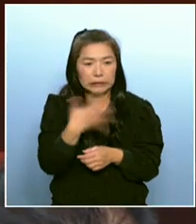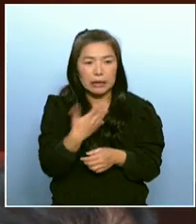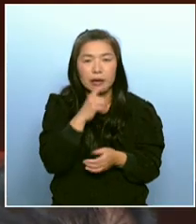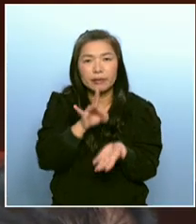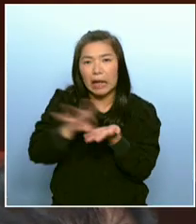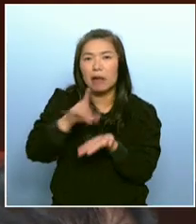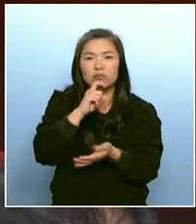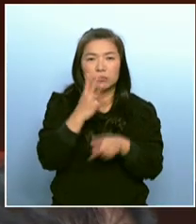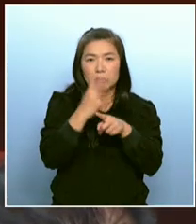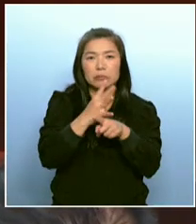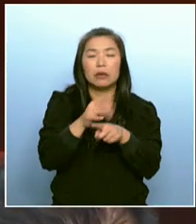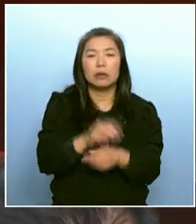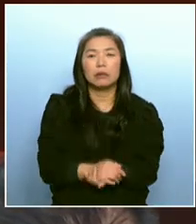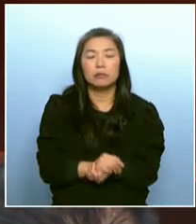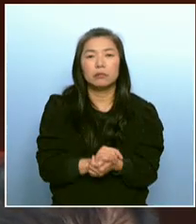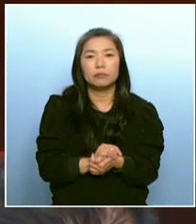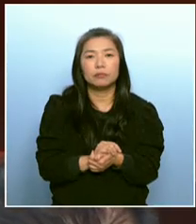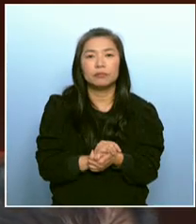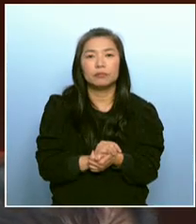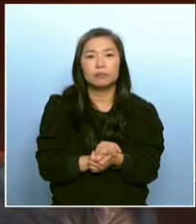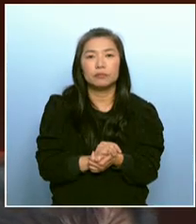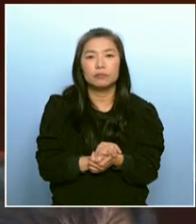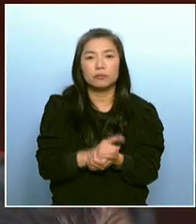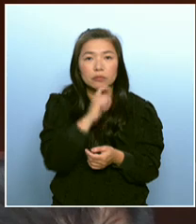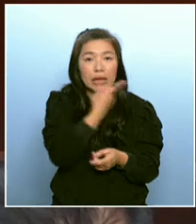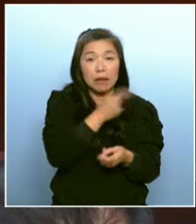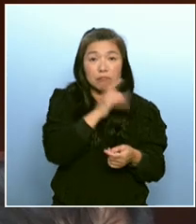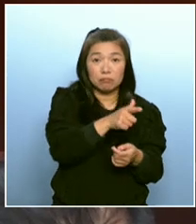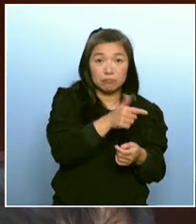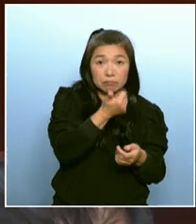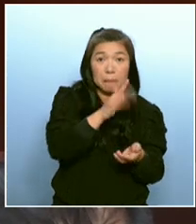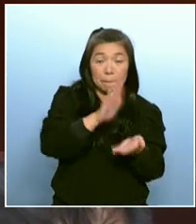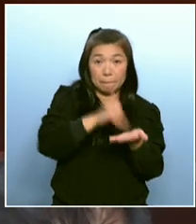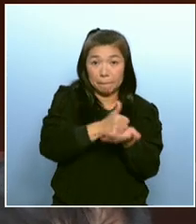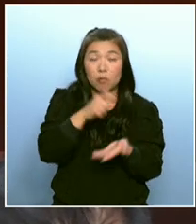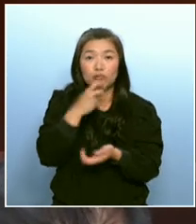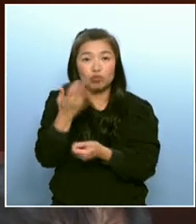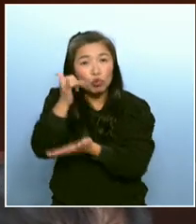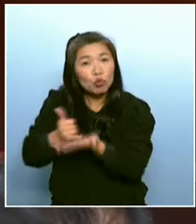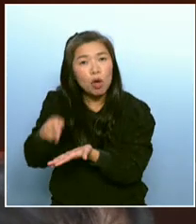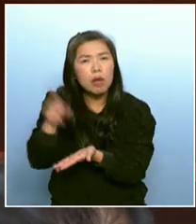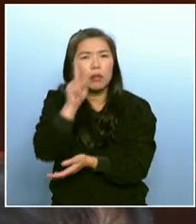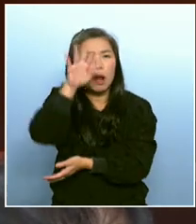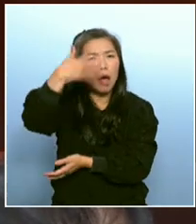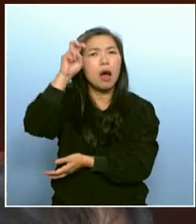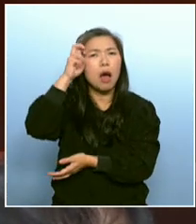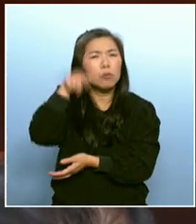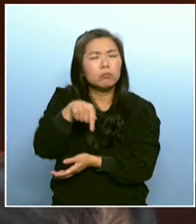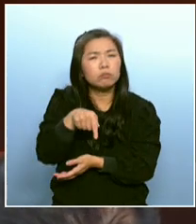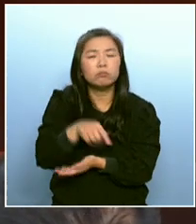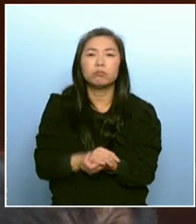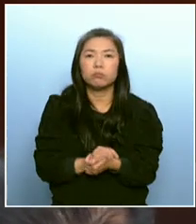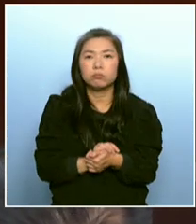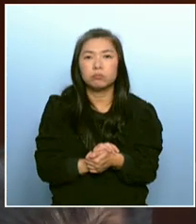this program, so that there won't be overlap between this program as well as the Strive and Rise program. So